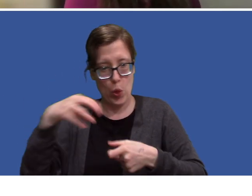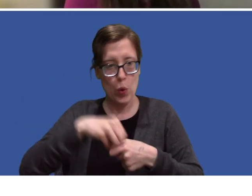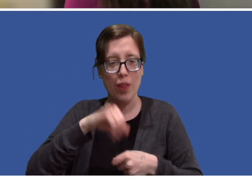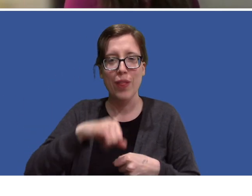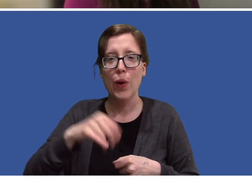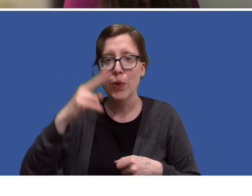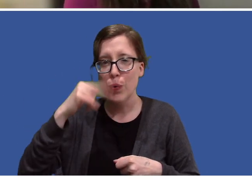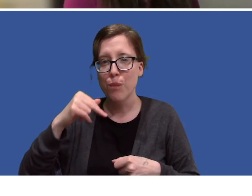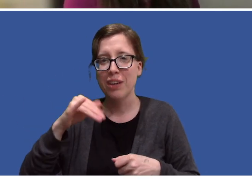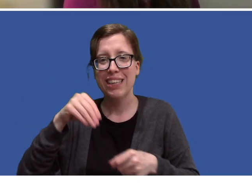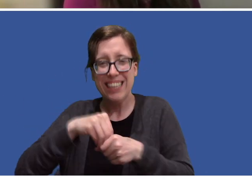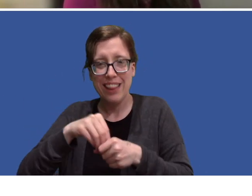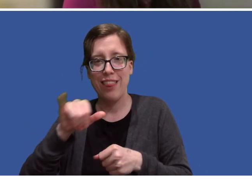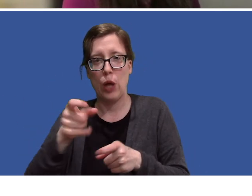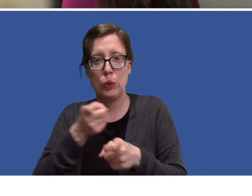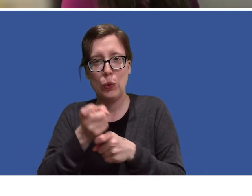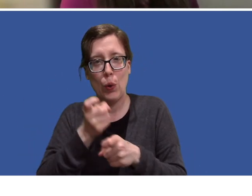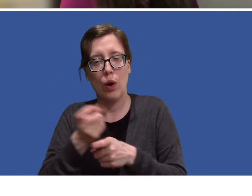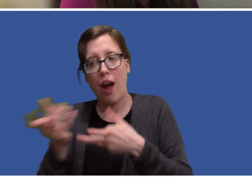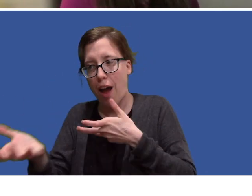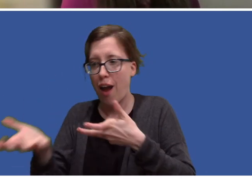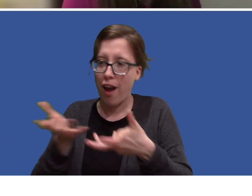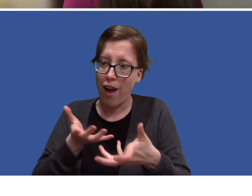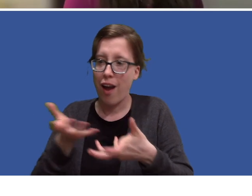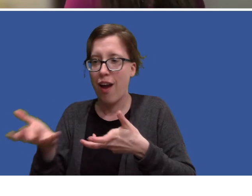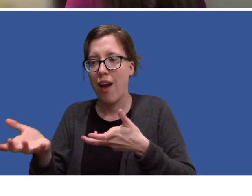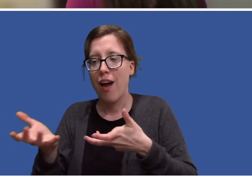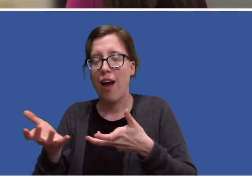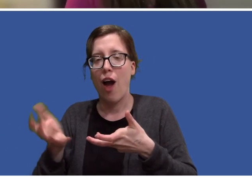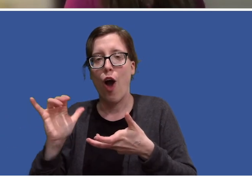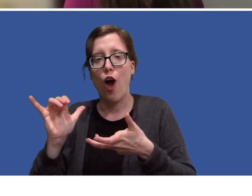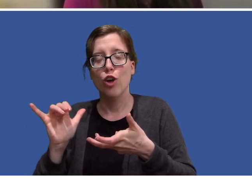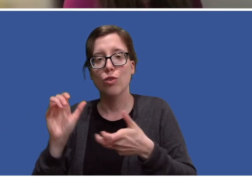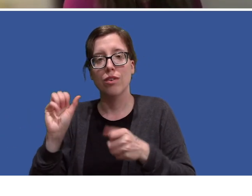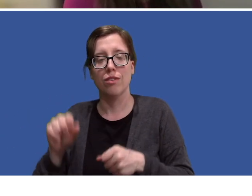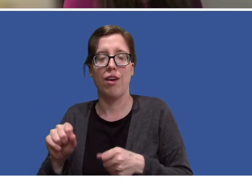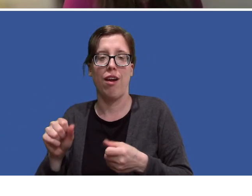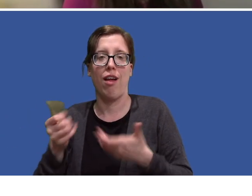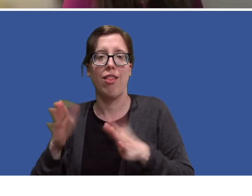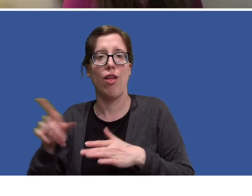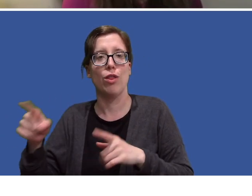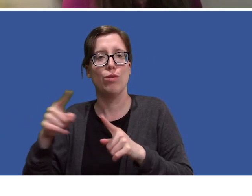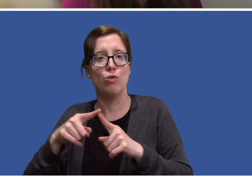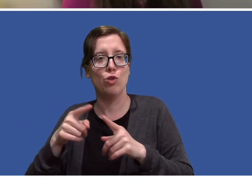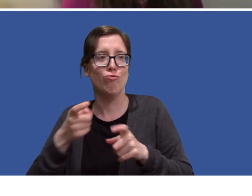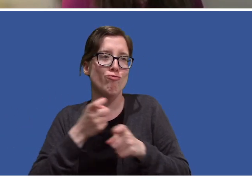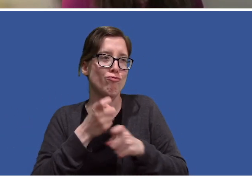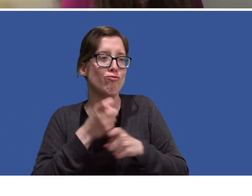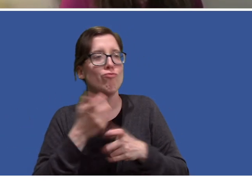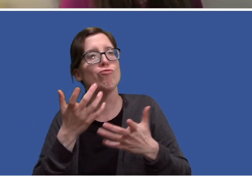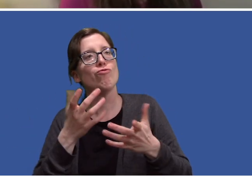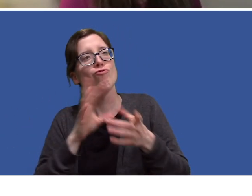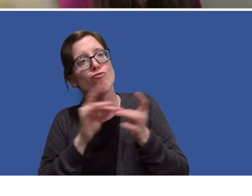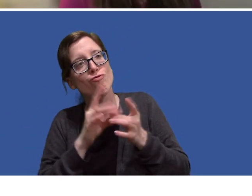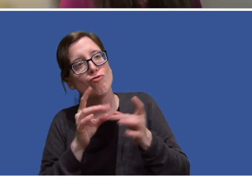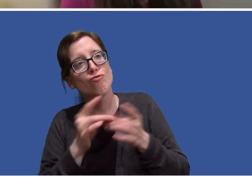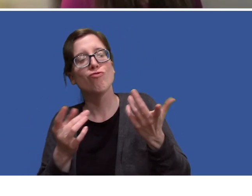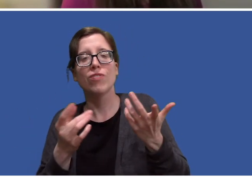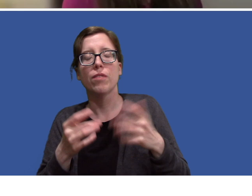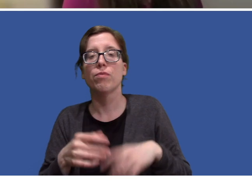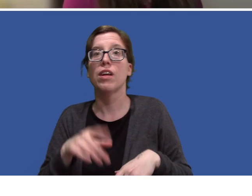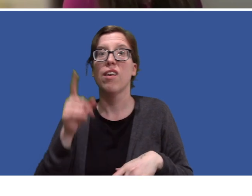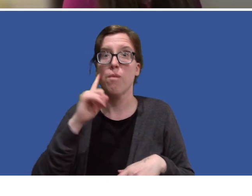own humor. For one of my students, I would greet him every morning with a new joke, and he'd often roll